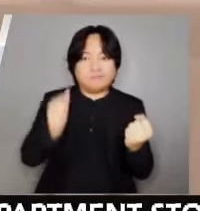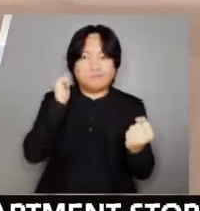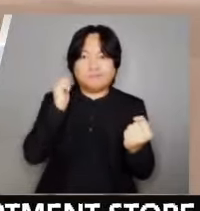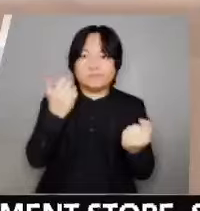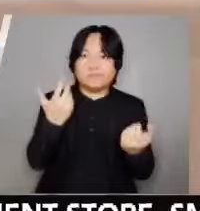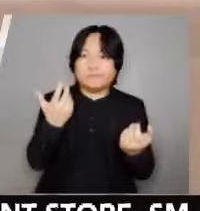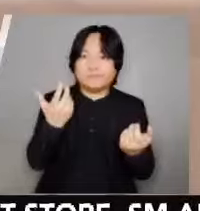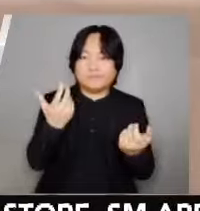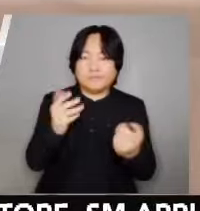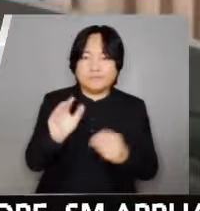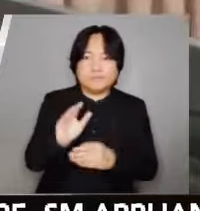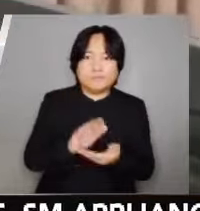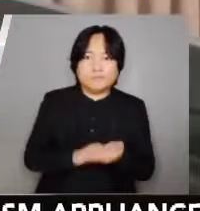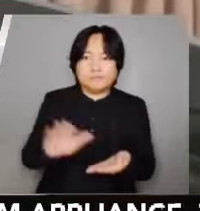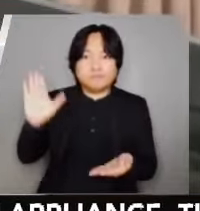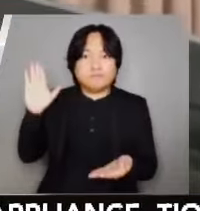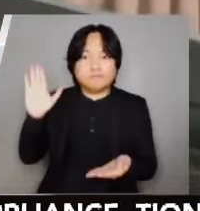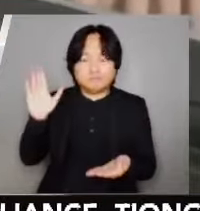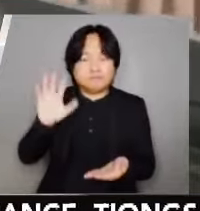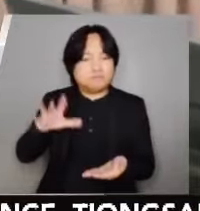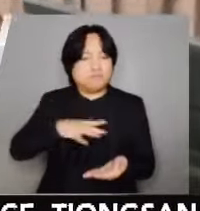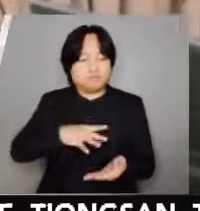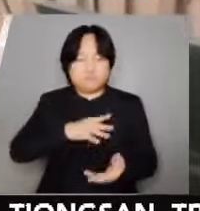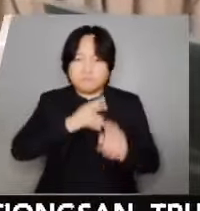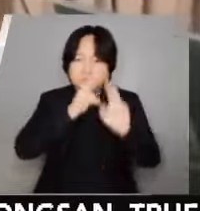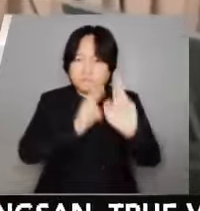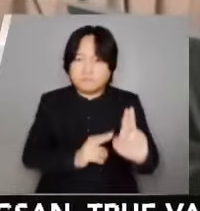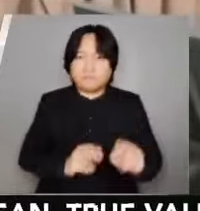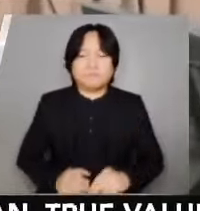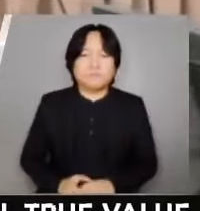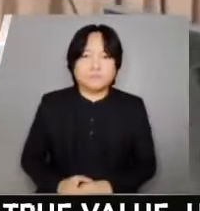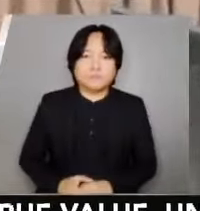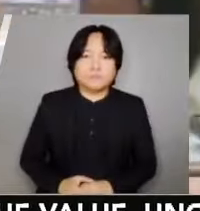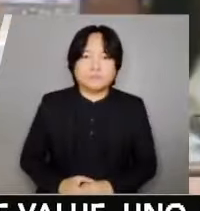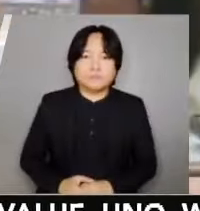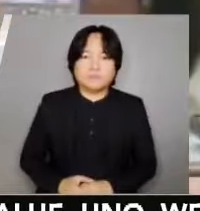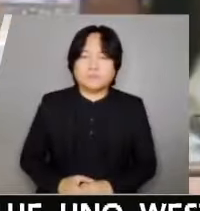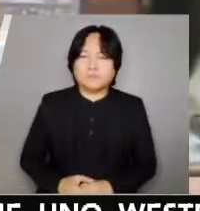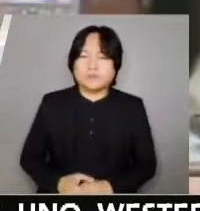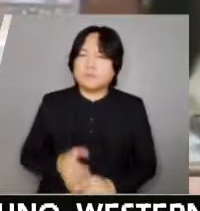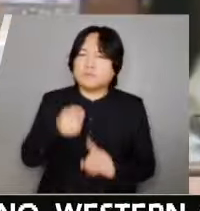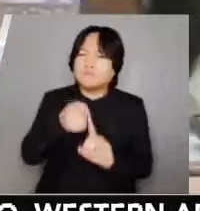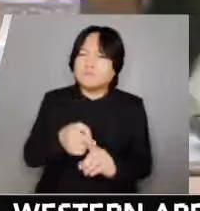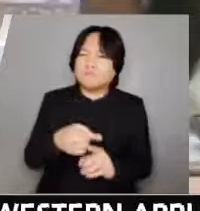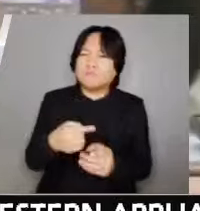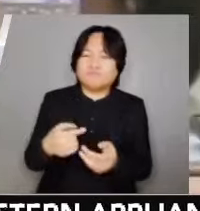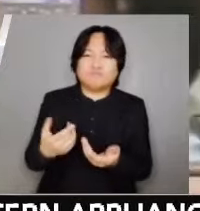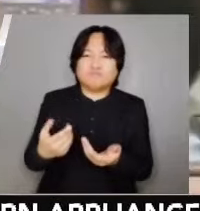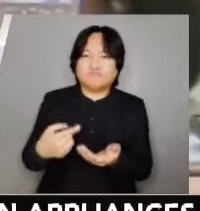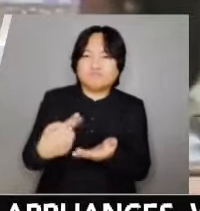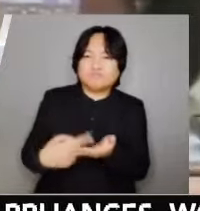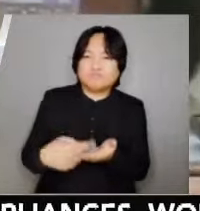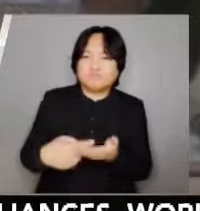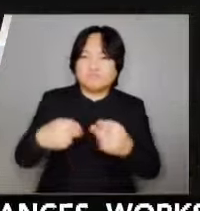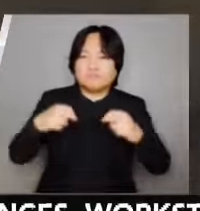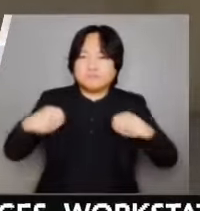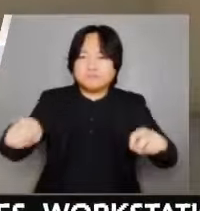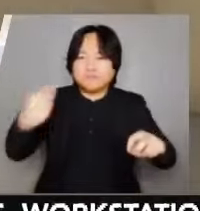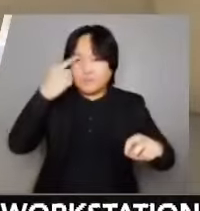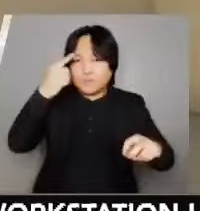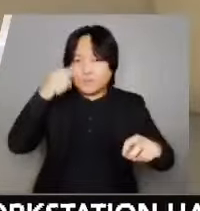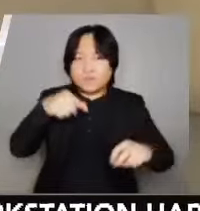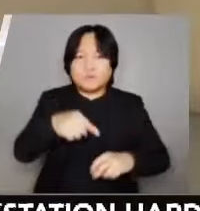to take her oath, we will respect that. Ang pagdinig ay bunsod ng privileged speech ni Manila Representative Rolando Valeriano